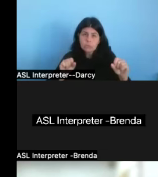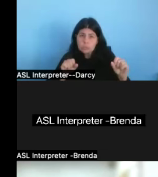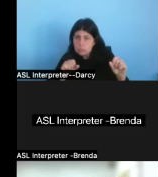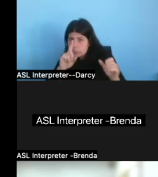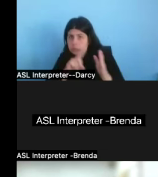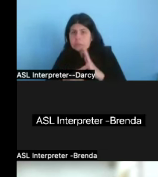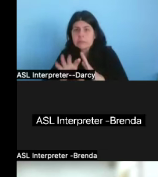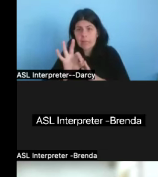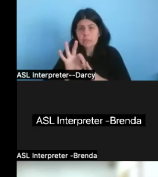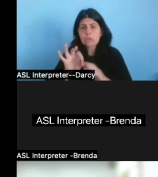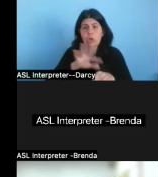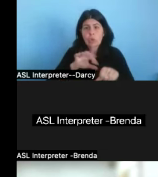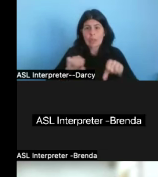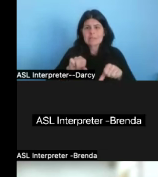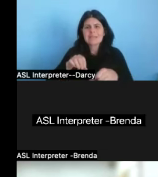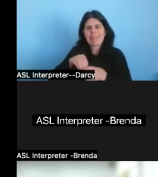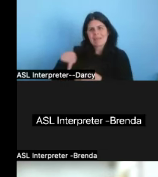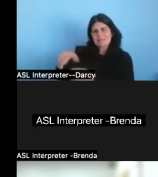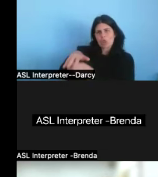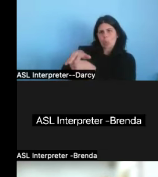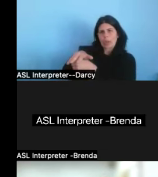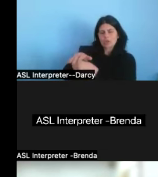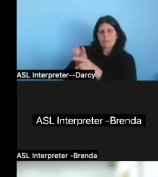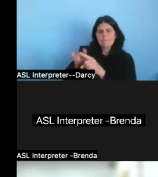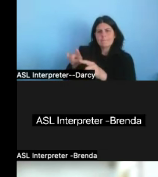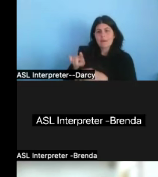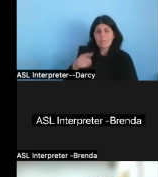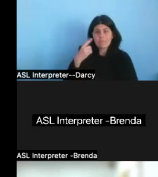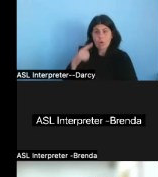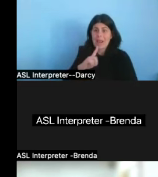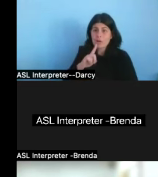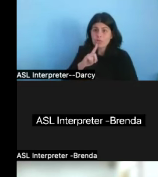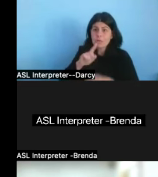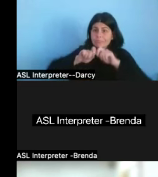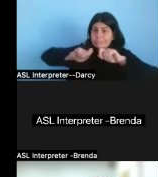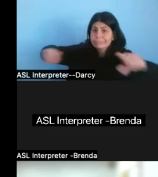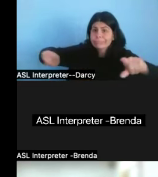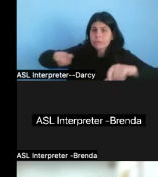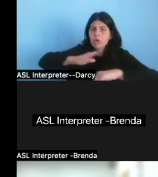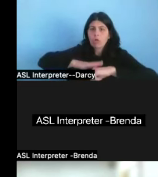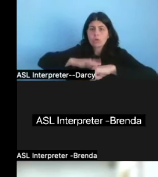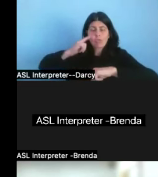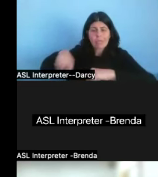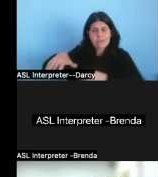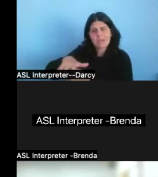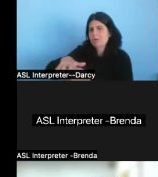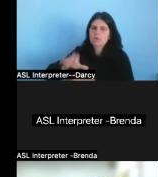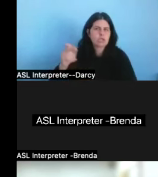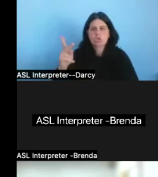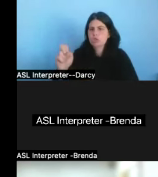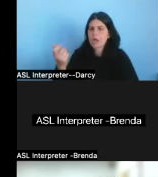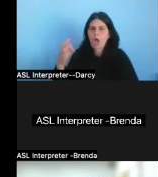this location, but in terms of actually issuing alerts for earthquakes in this area, Shake Alert only issues